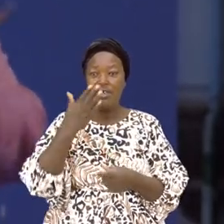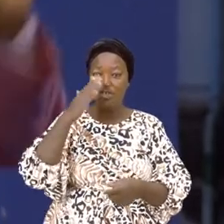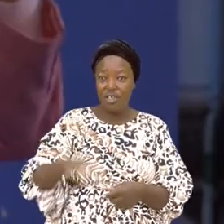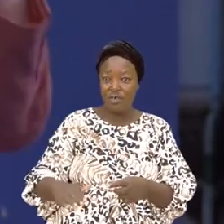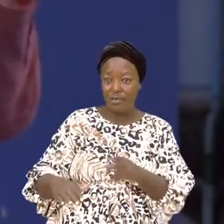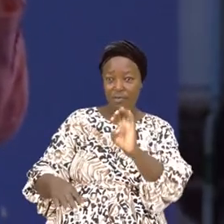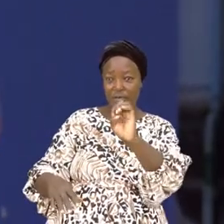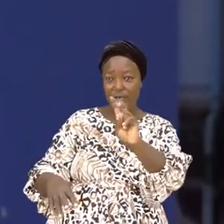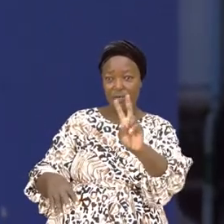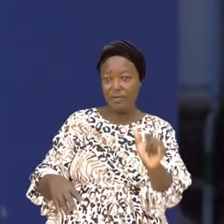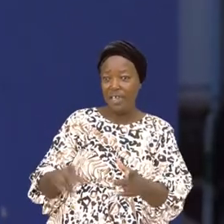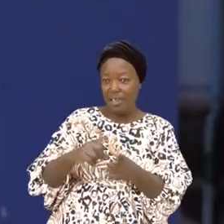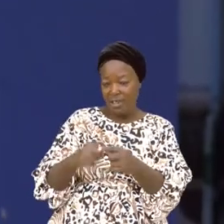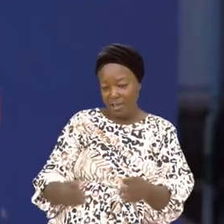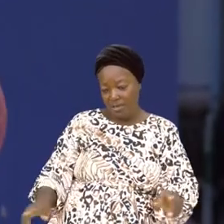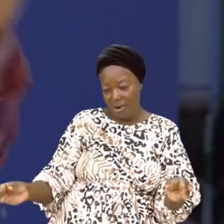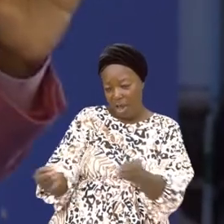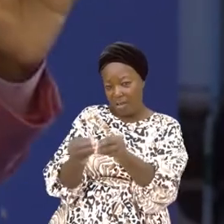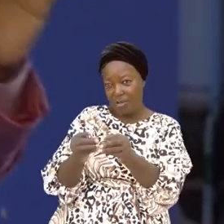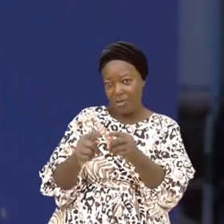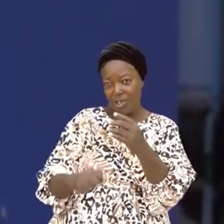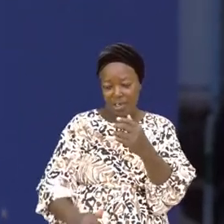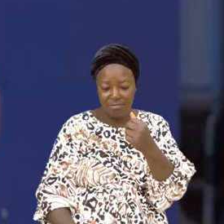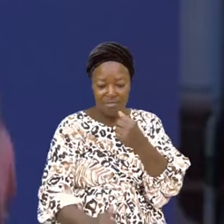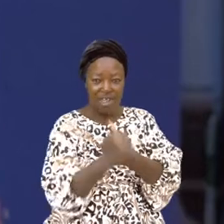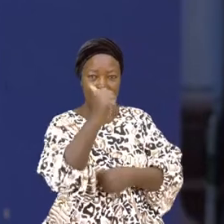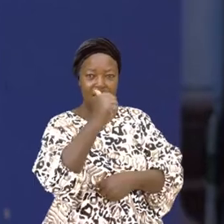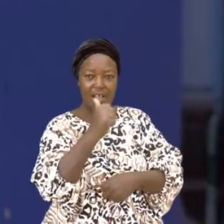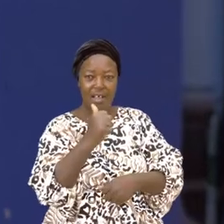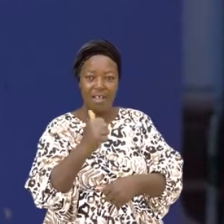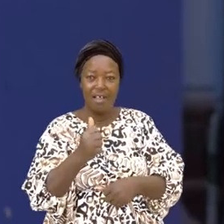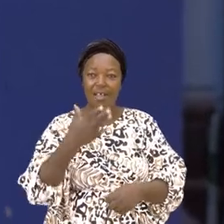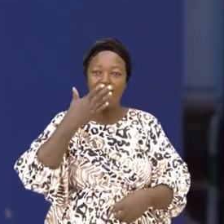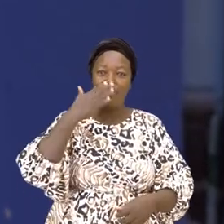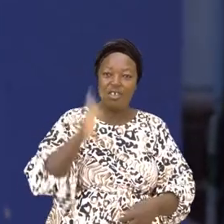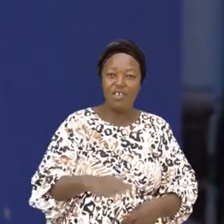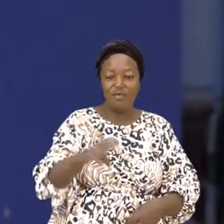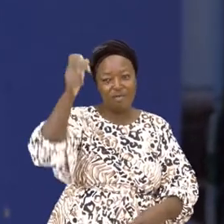together, danger, evil, devil,